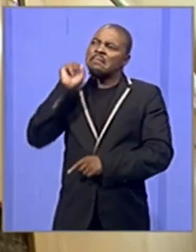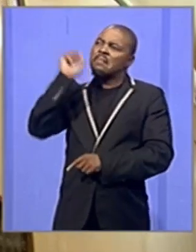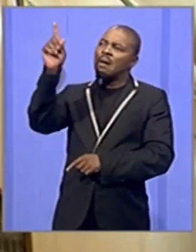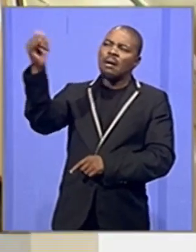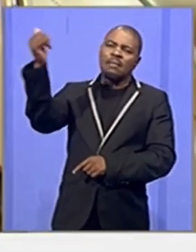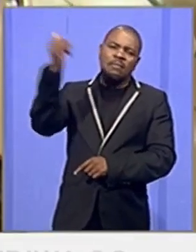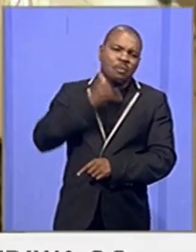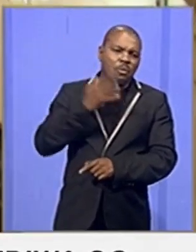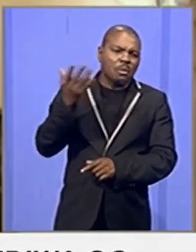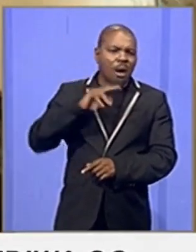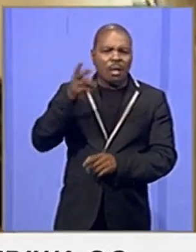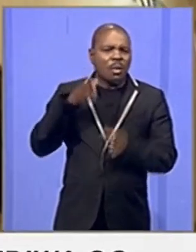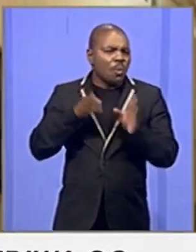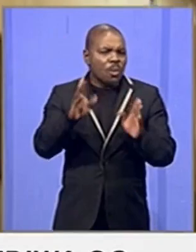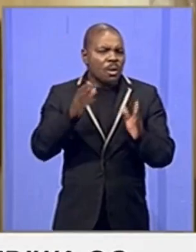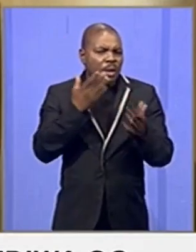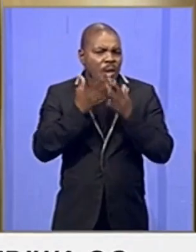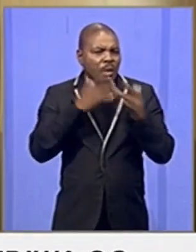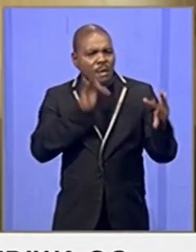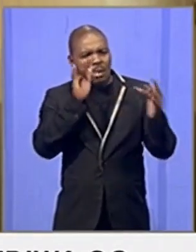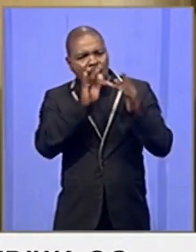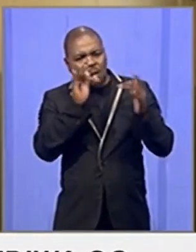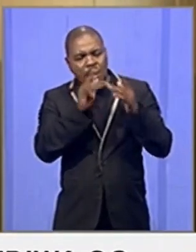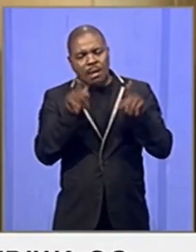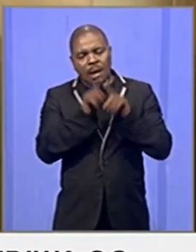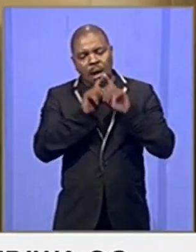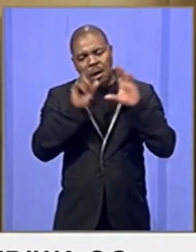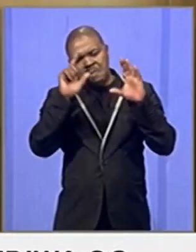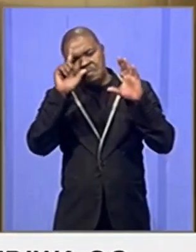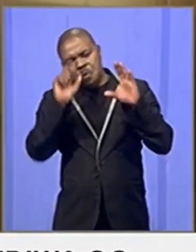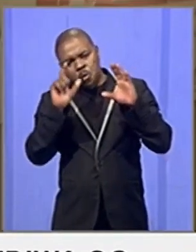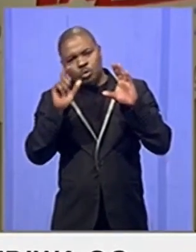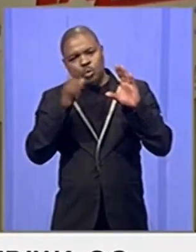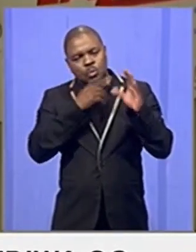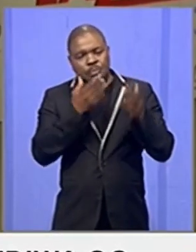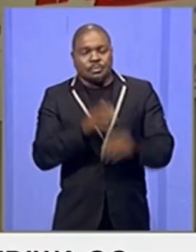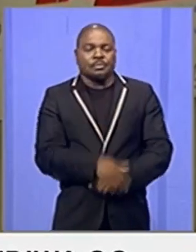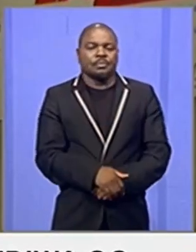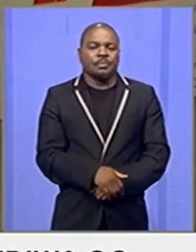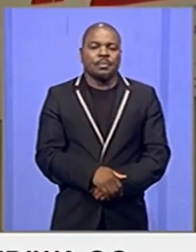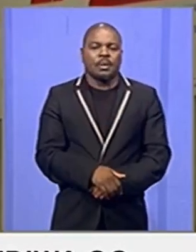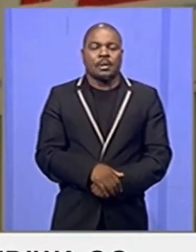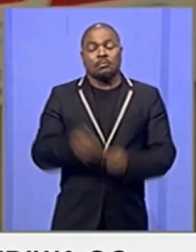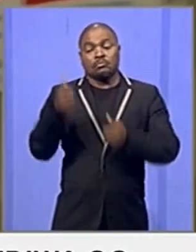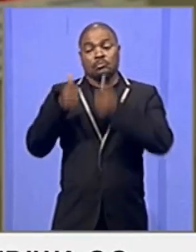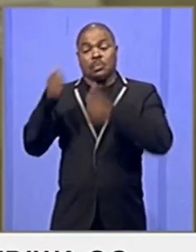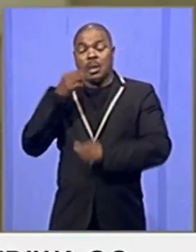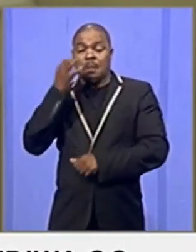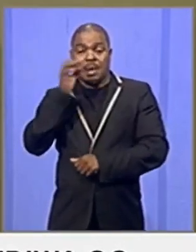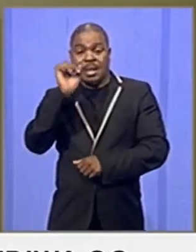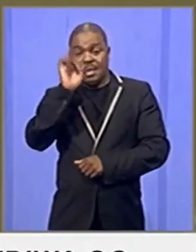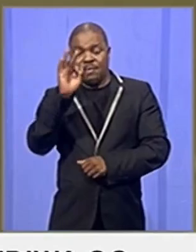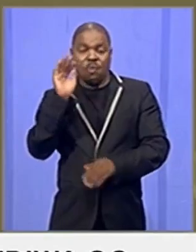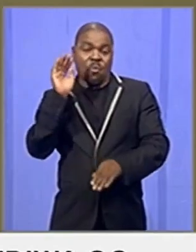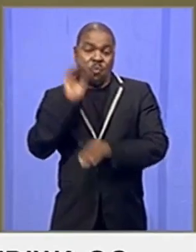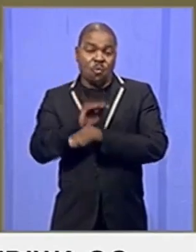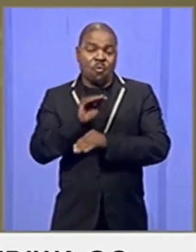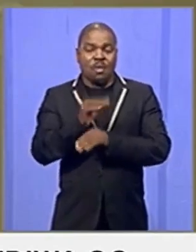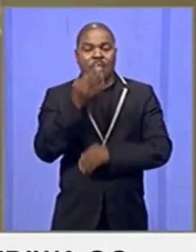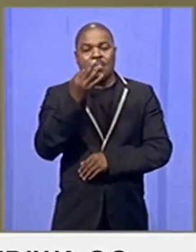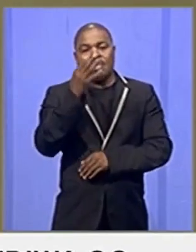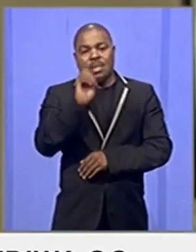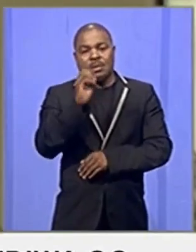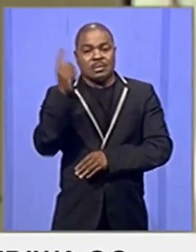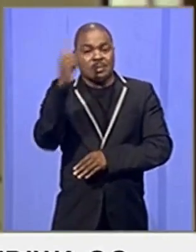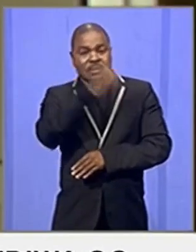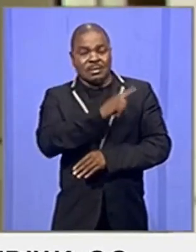gore nka berisa another way gore ke le contact ke le romelle photo gore le kgona go bona na. Batlhankela ba supile gore fa go ka feta malatsi a le 30